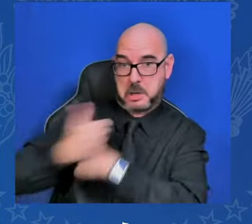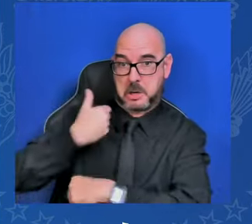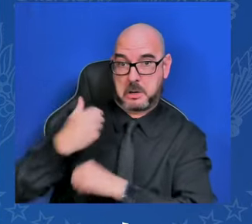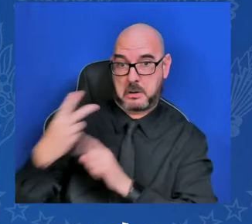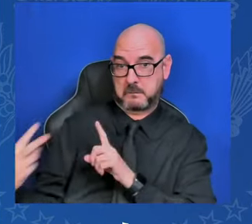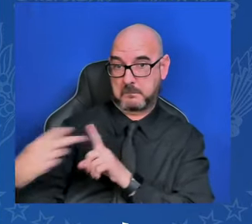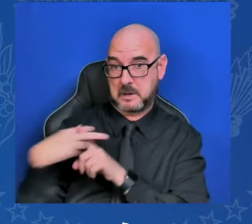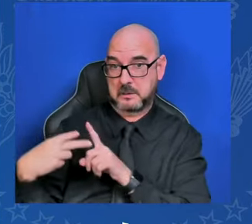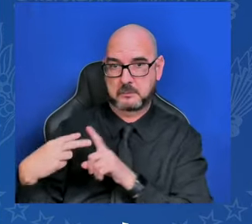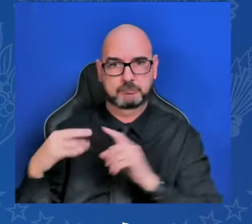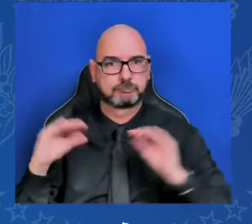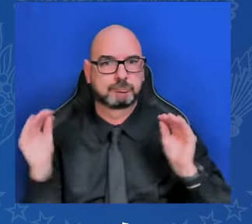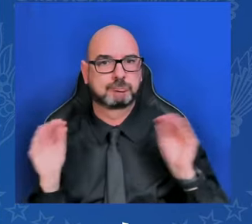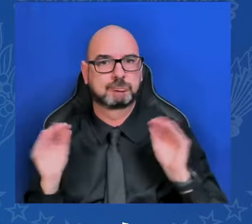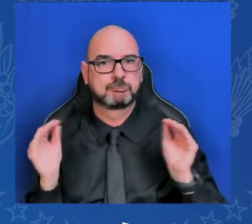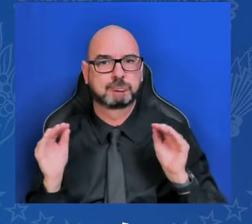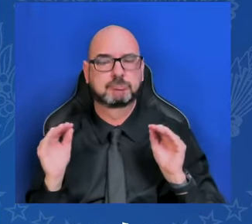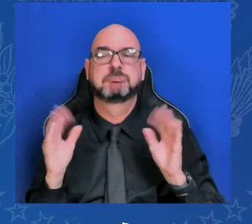closed.